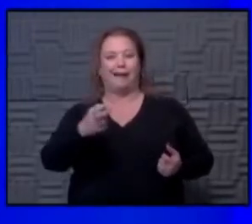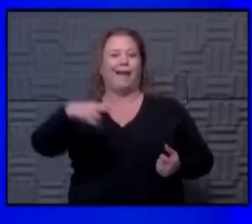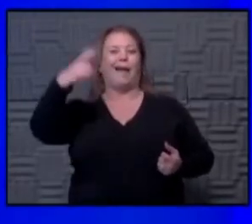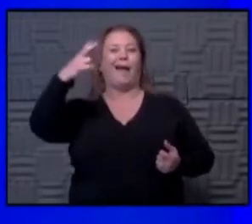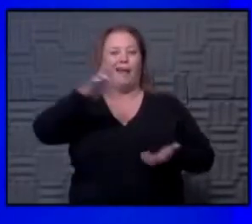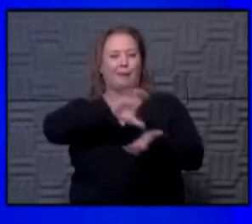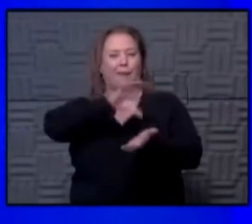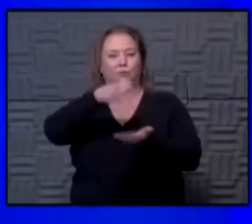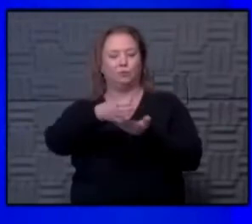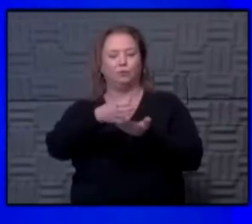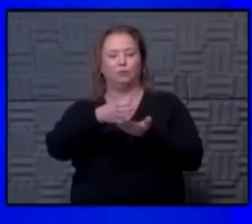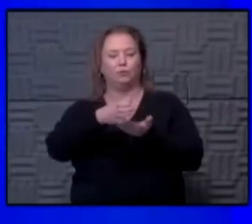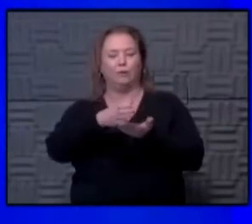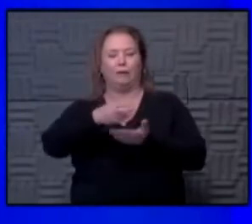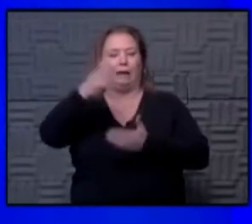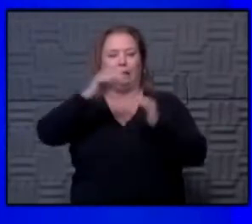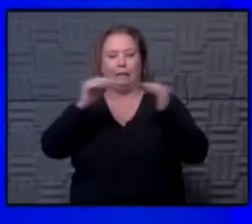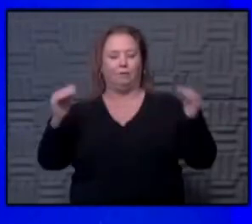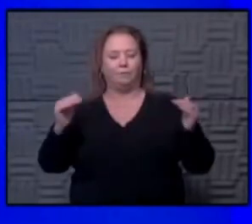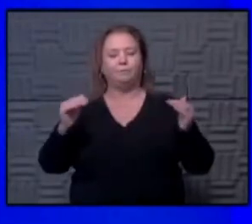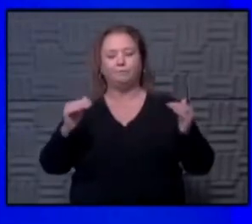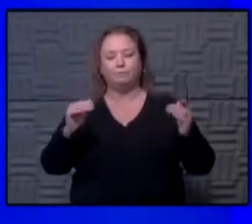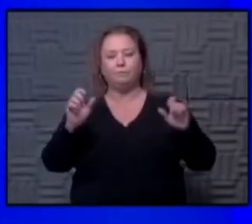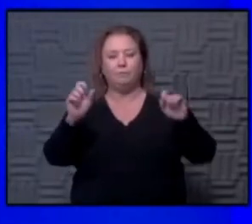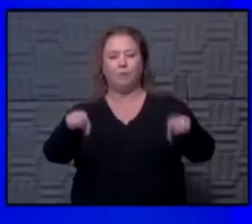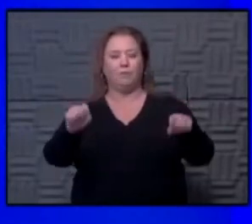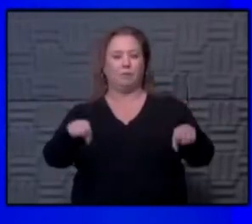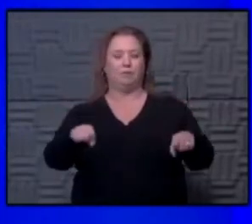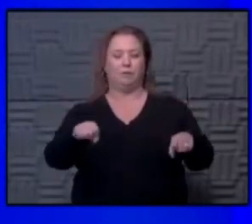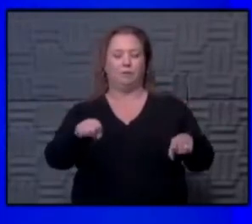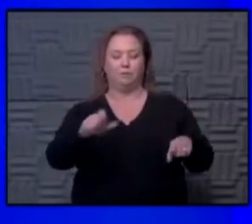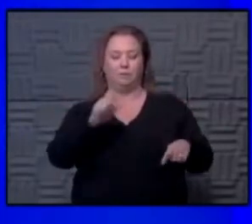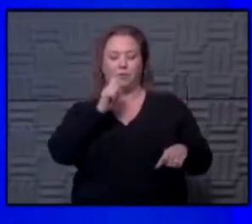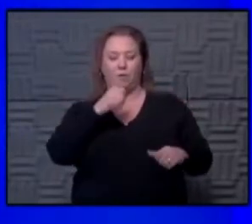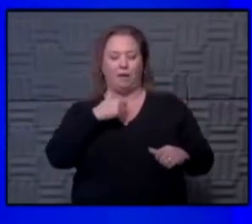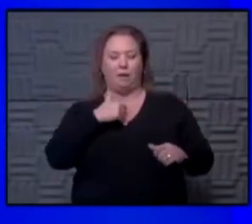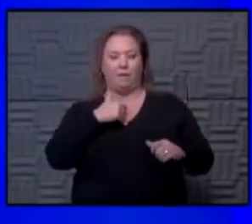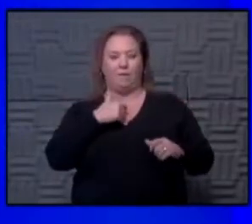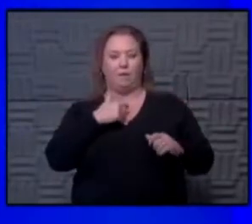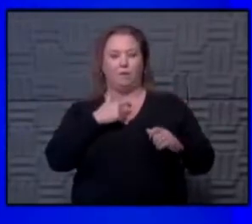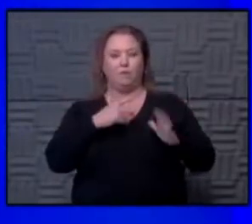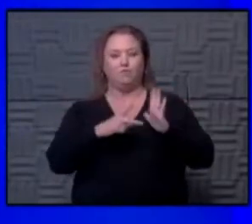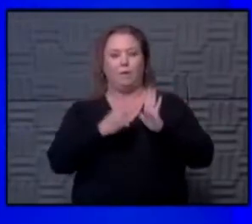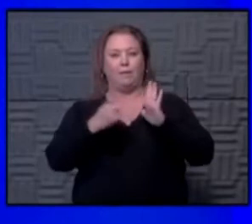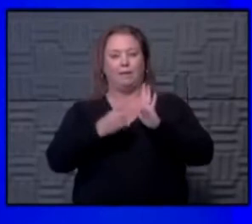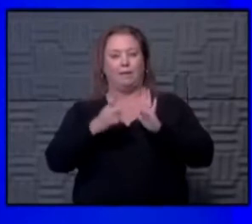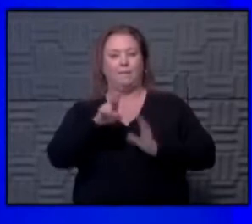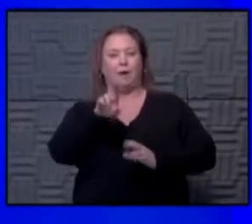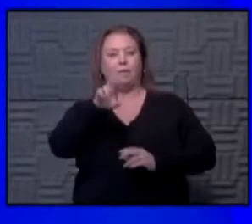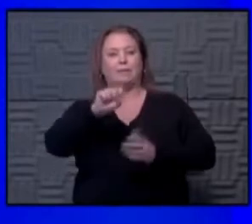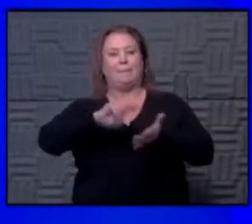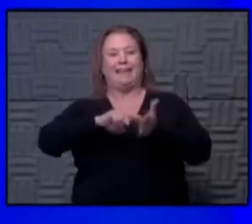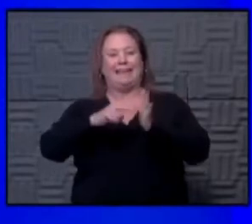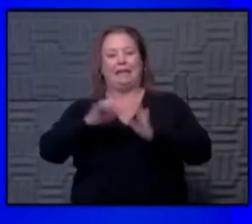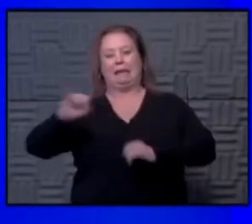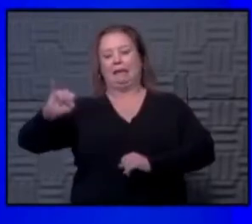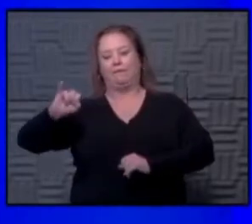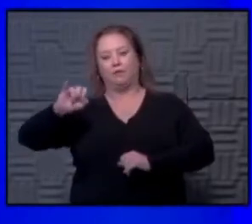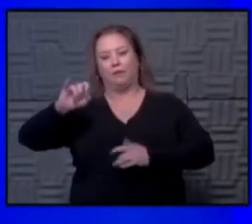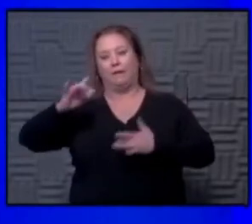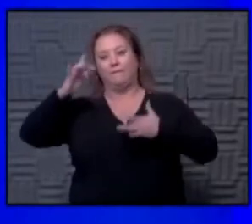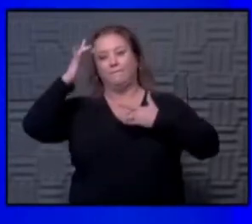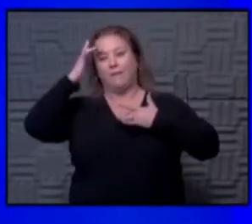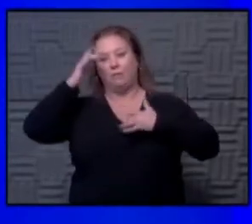high amount or level, or have even possibly don't even have replication competent virus, meaning infectious virus at that